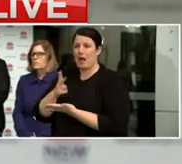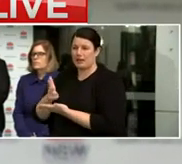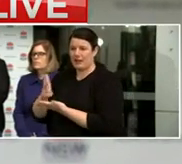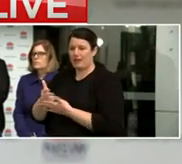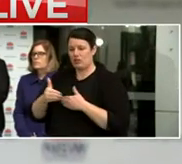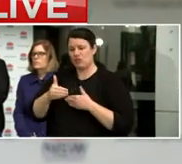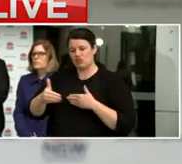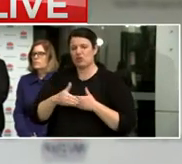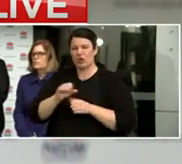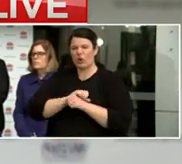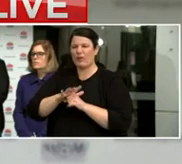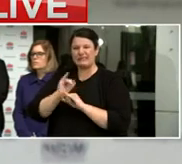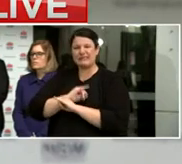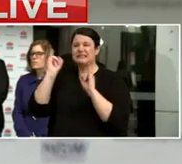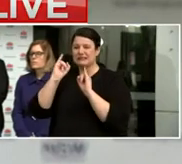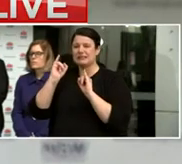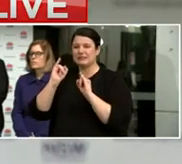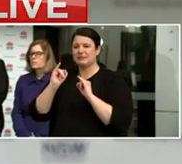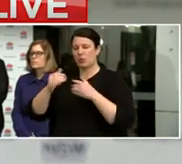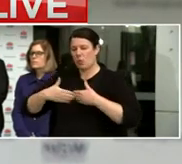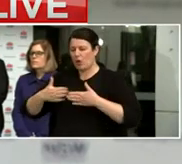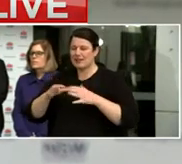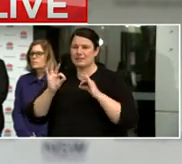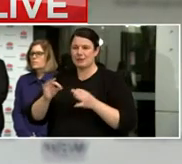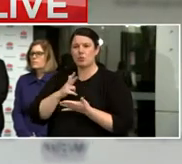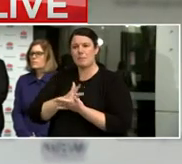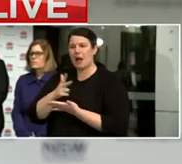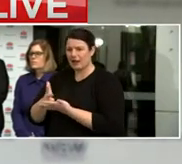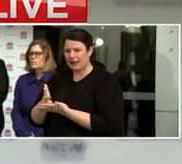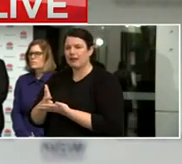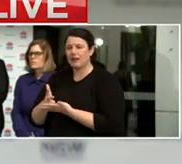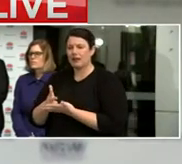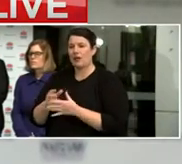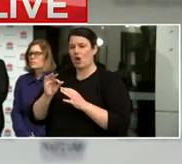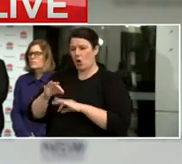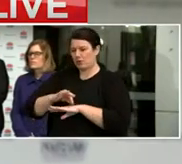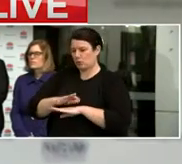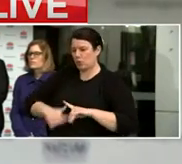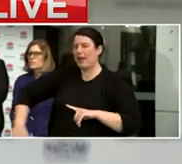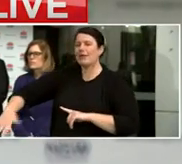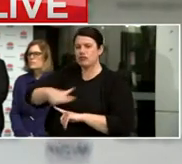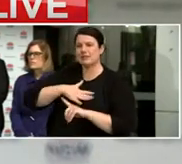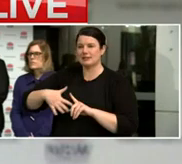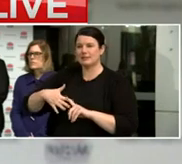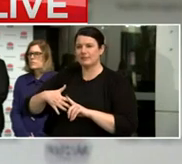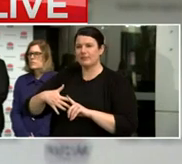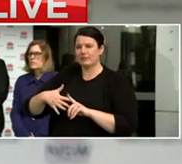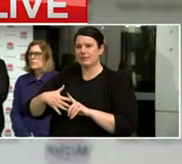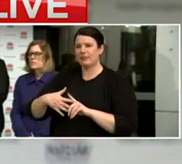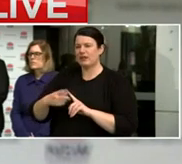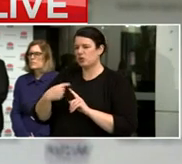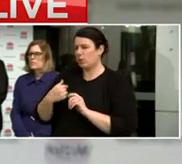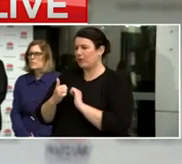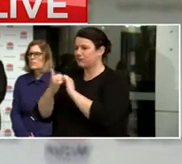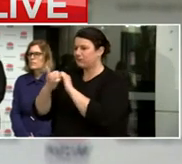this crisis, make special arrangements around hospital areas. It obviously can be worked through locally with